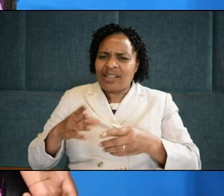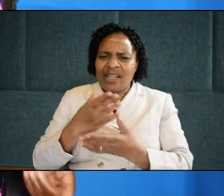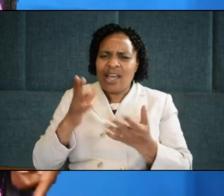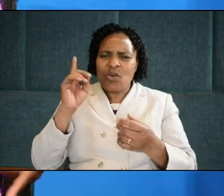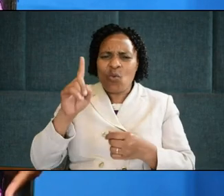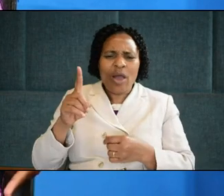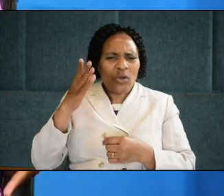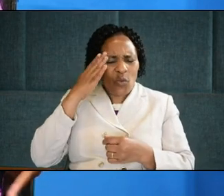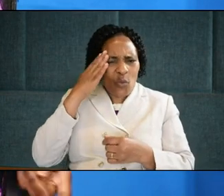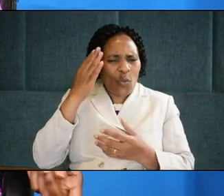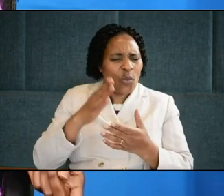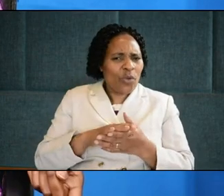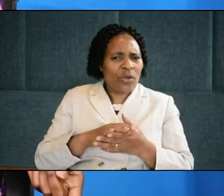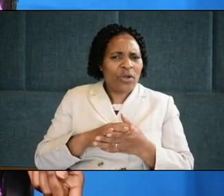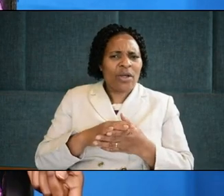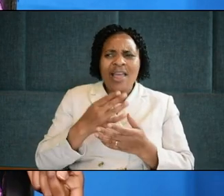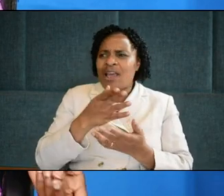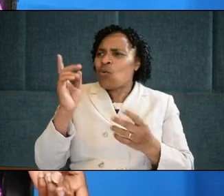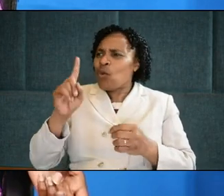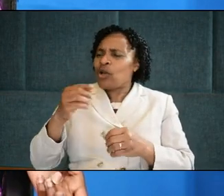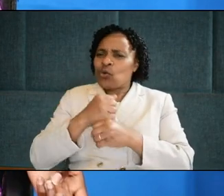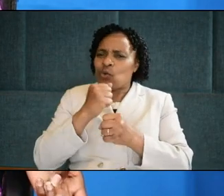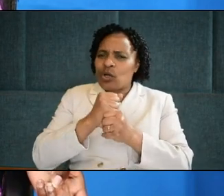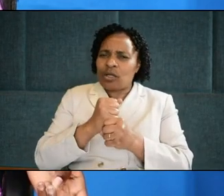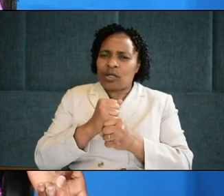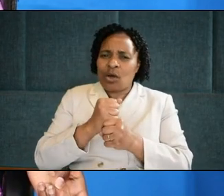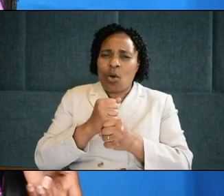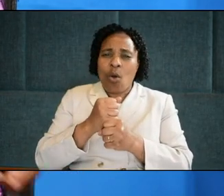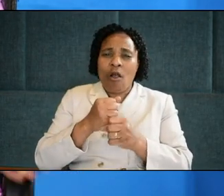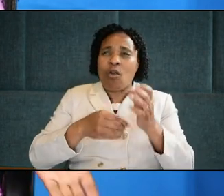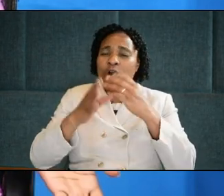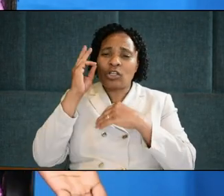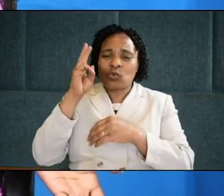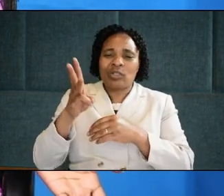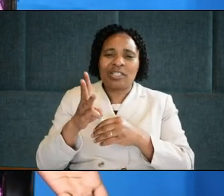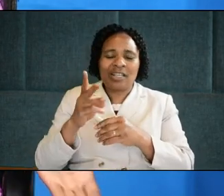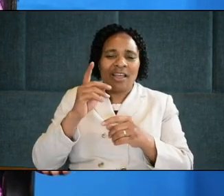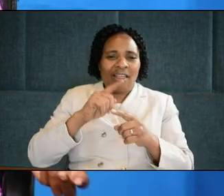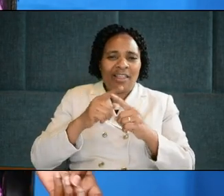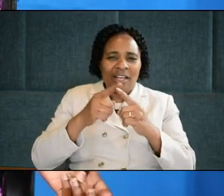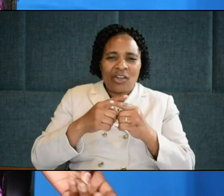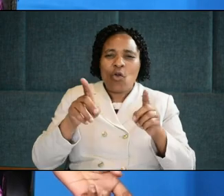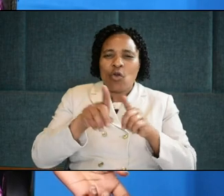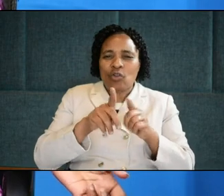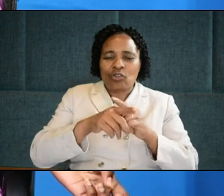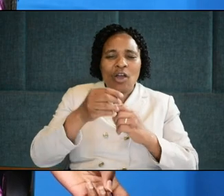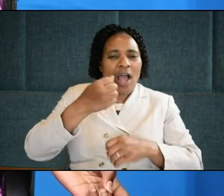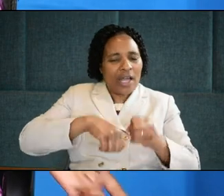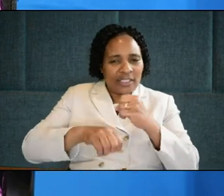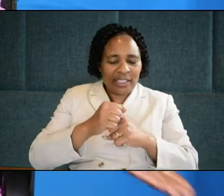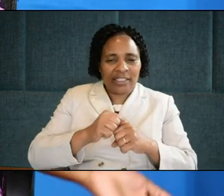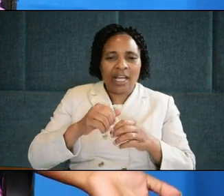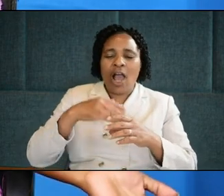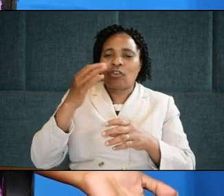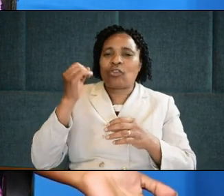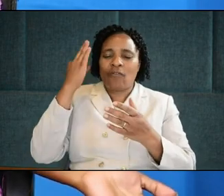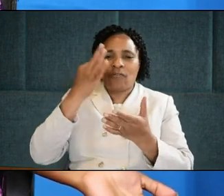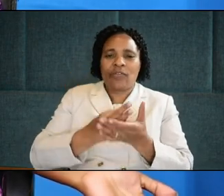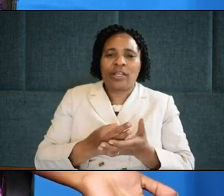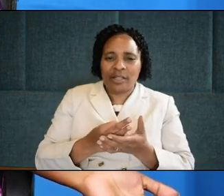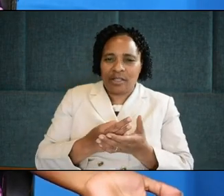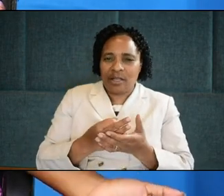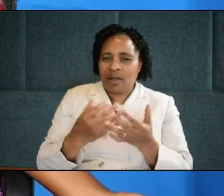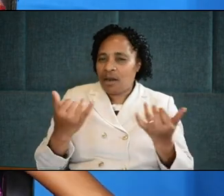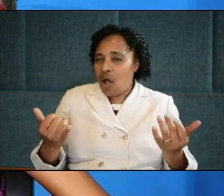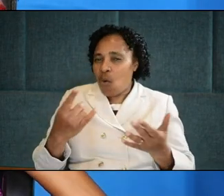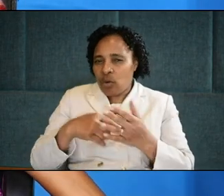like deter her from, you know, doing God's will. Mm-hmm. And she also acted out of faith. Mm. But you know, the point